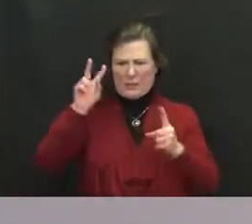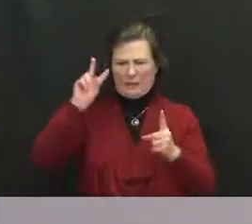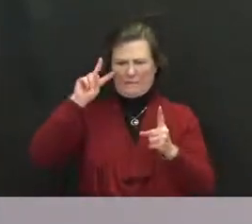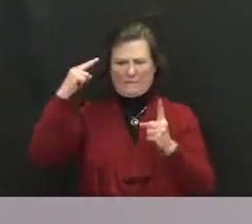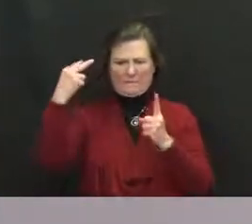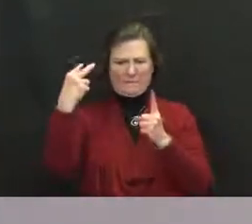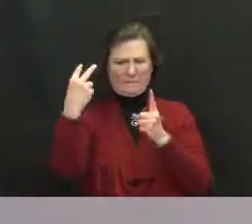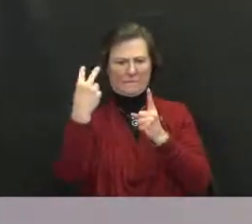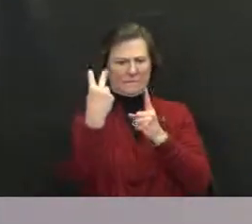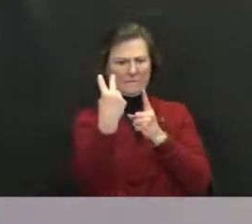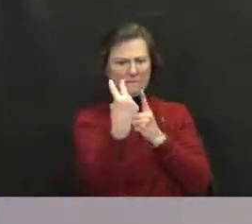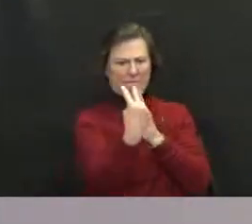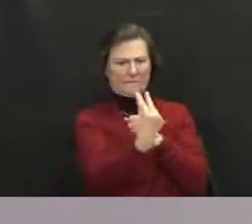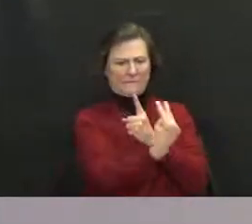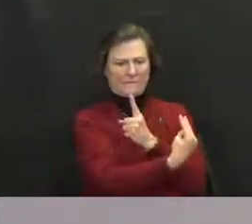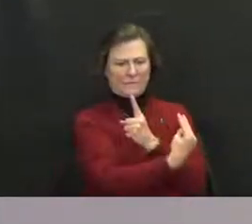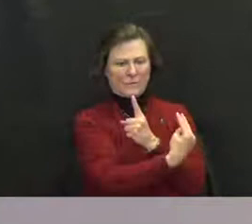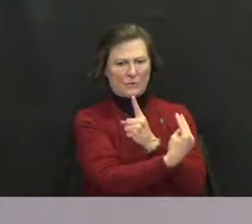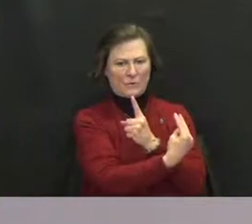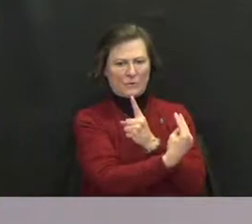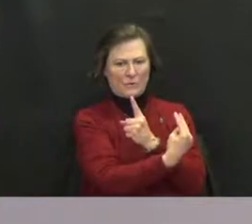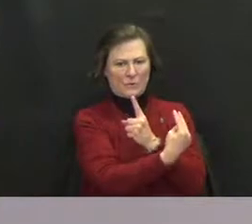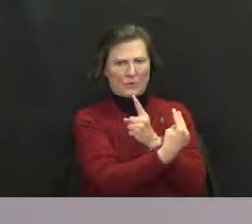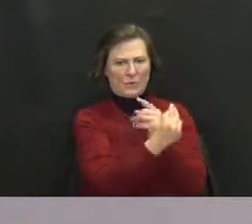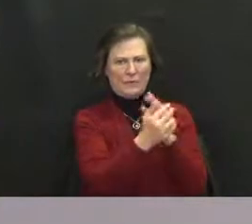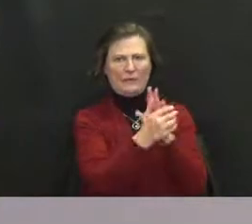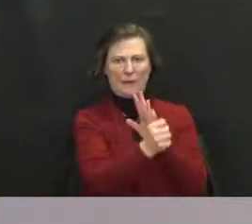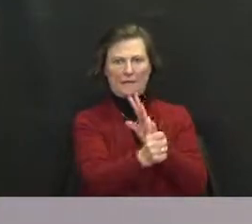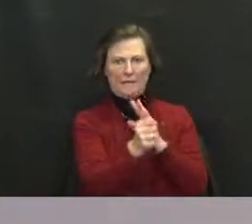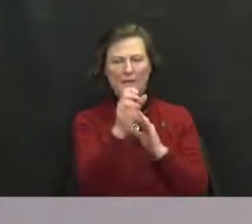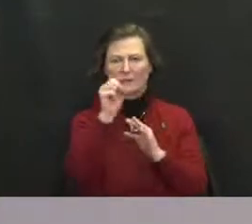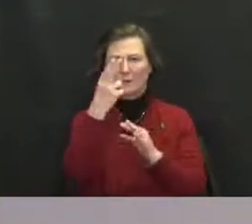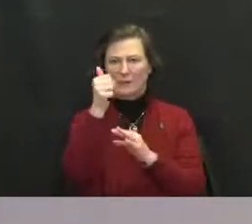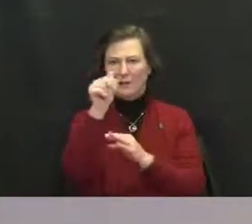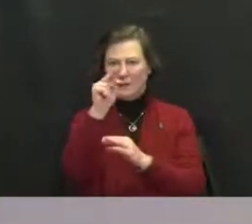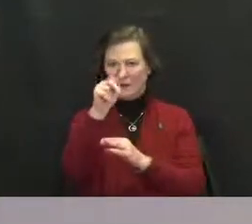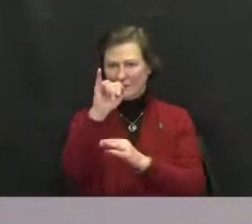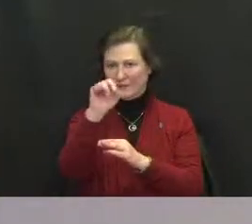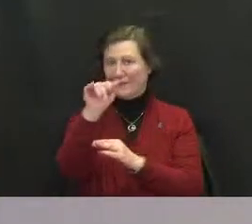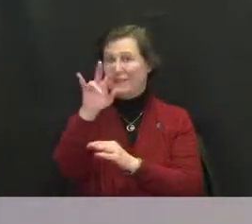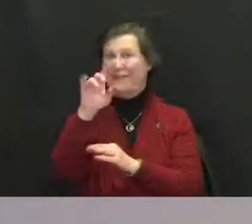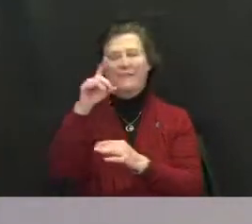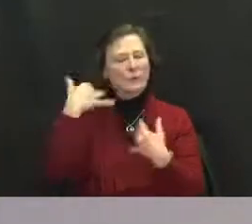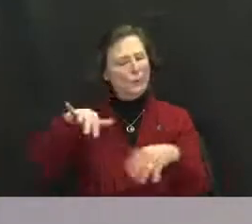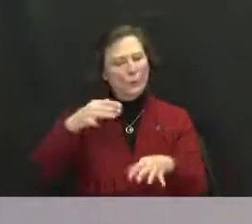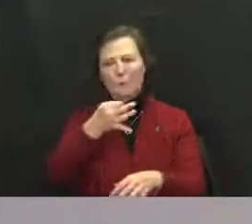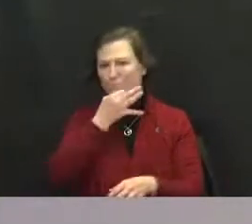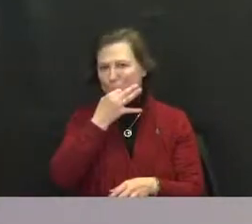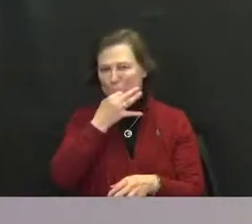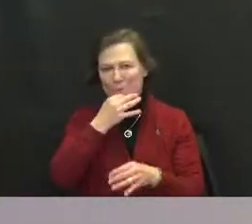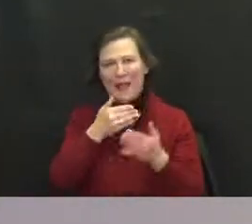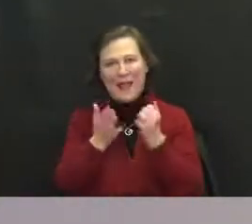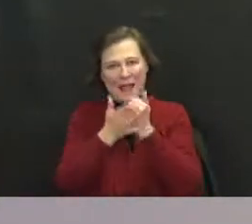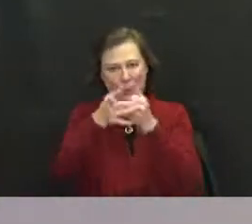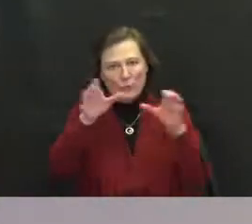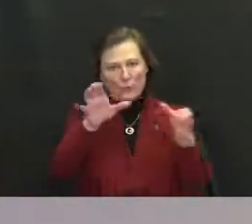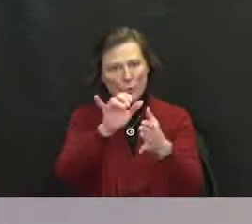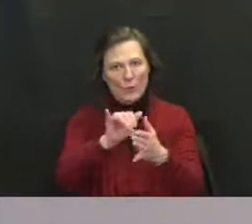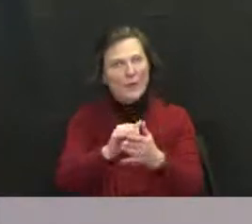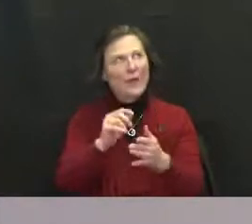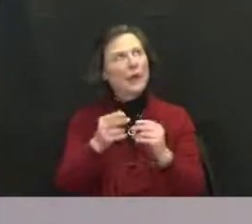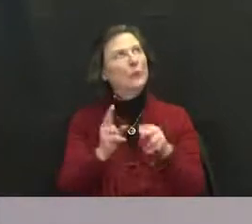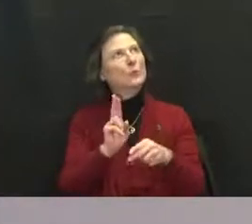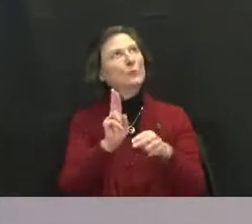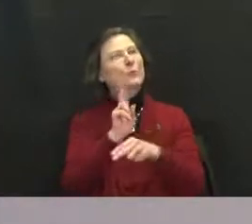things more skillfully. Shantideva is masterful at helping you do this using memorable metaphors and images.